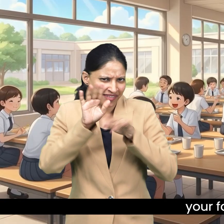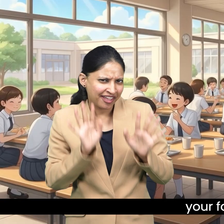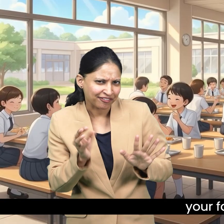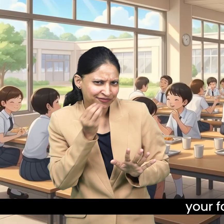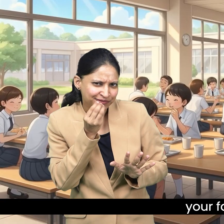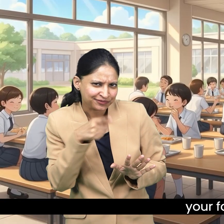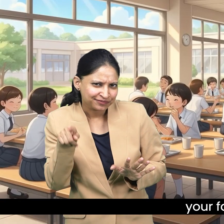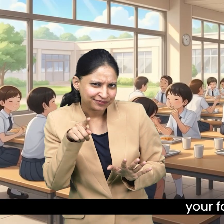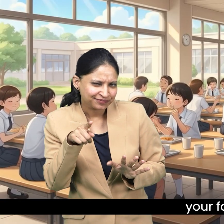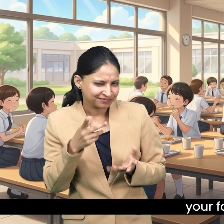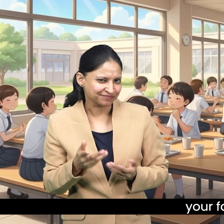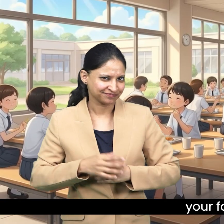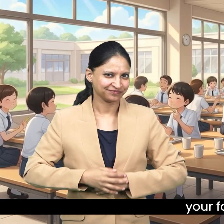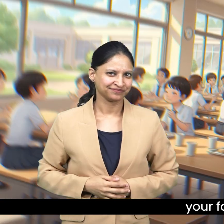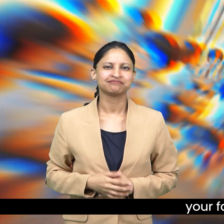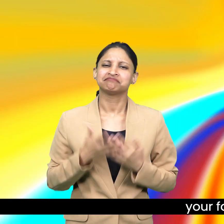food?